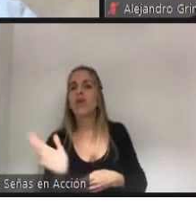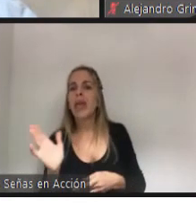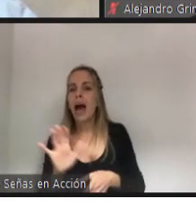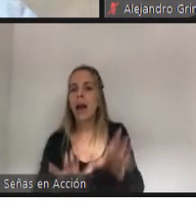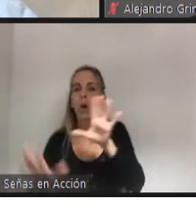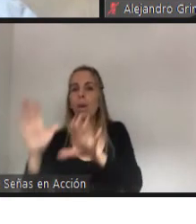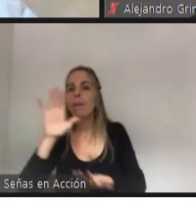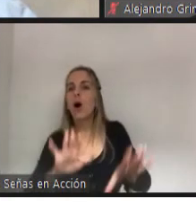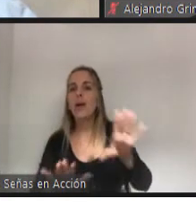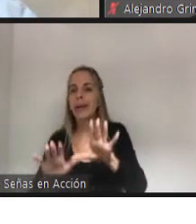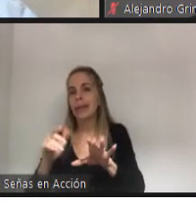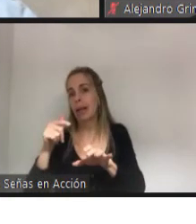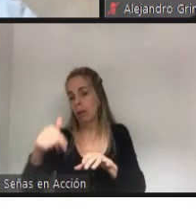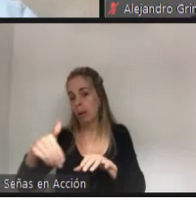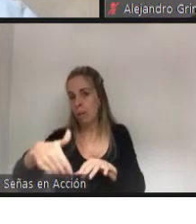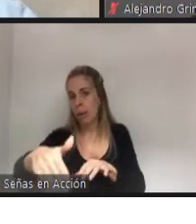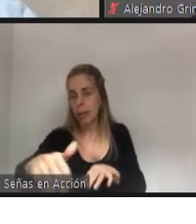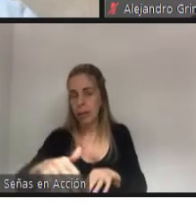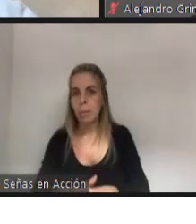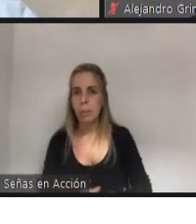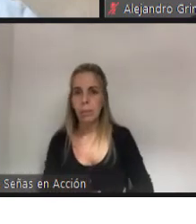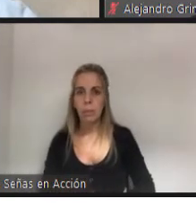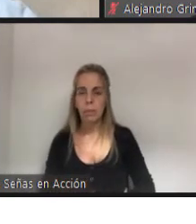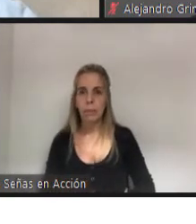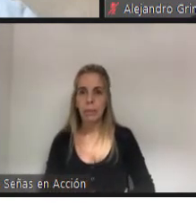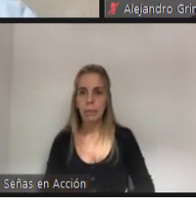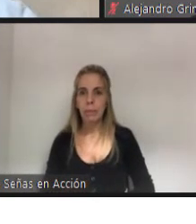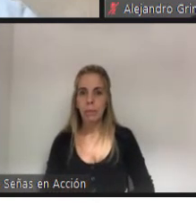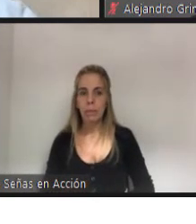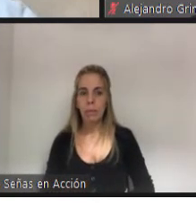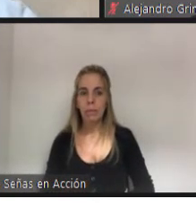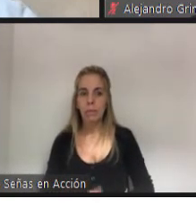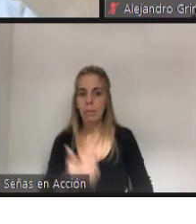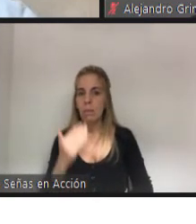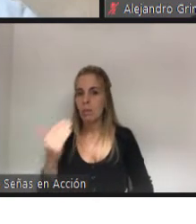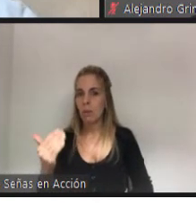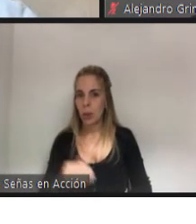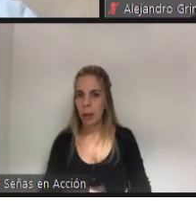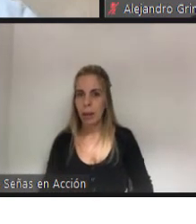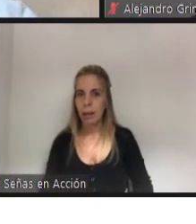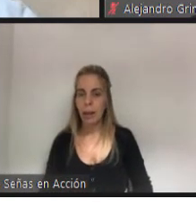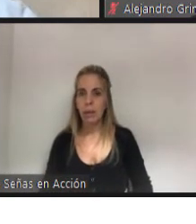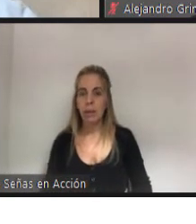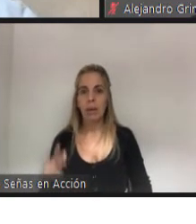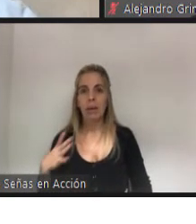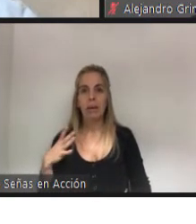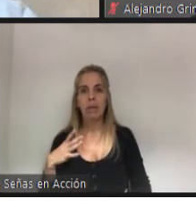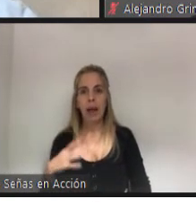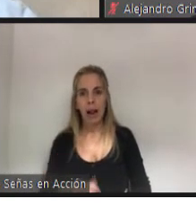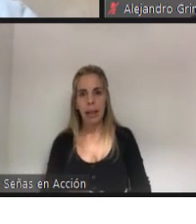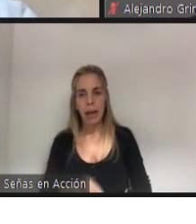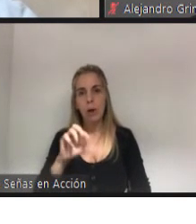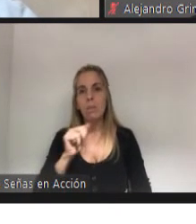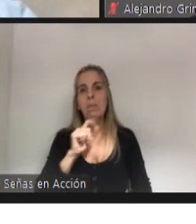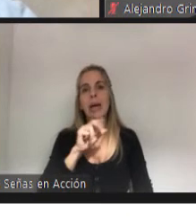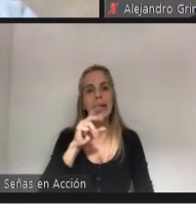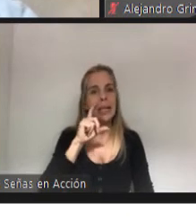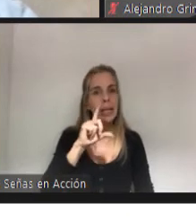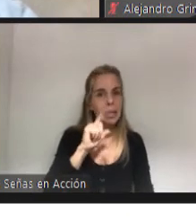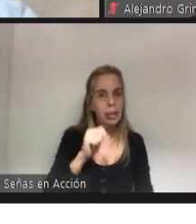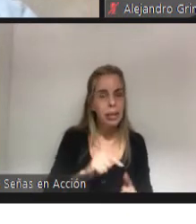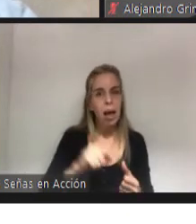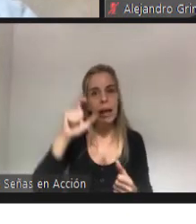are we going to manage our own lives beginning on this moment and forward. Thank you so much.